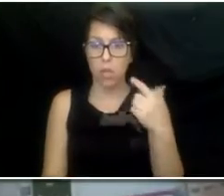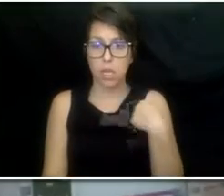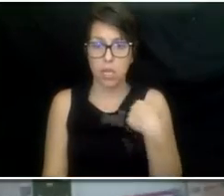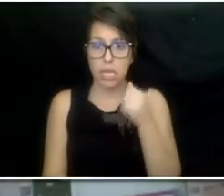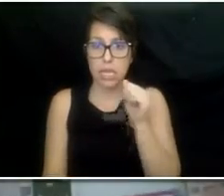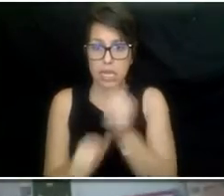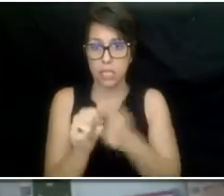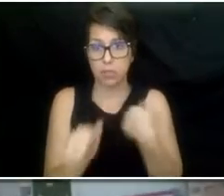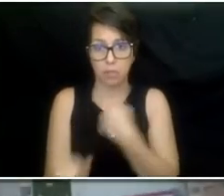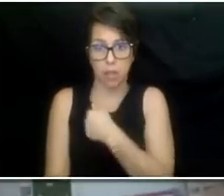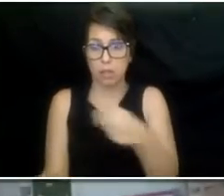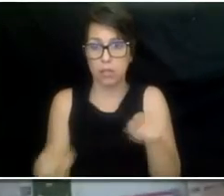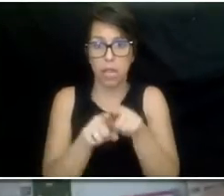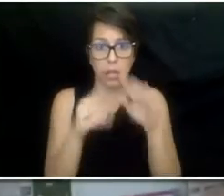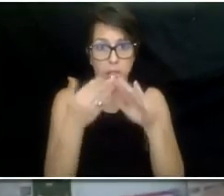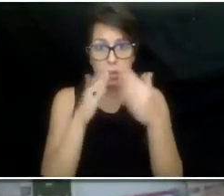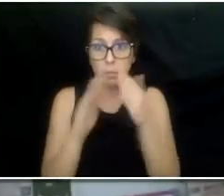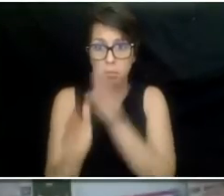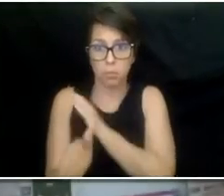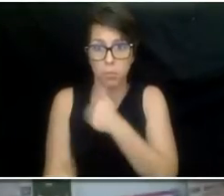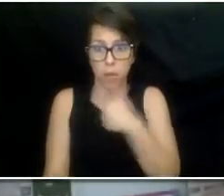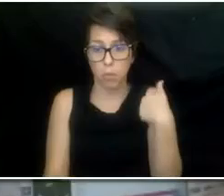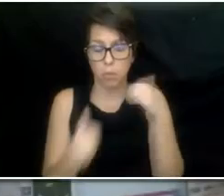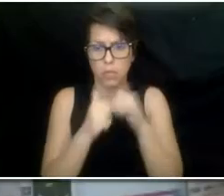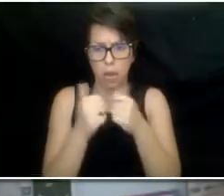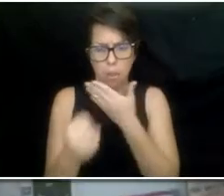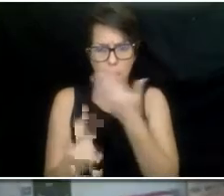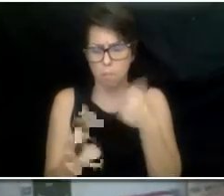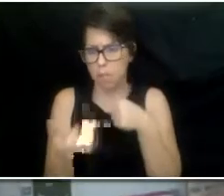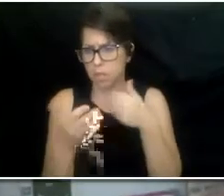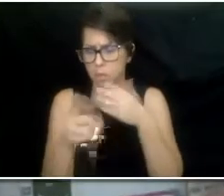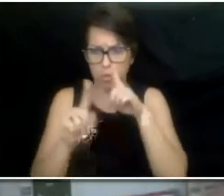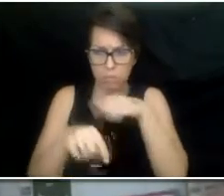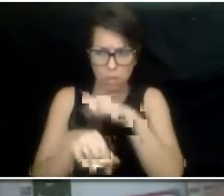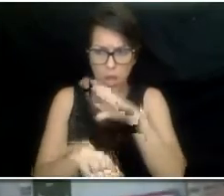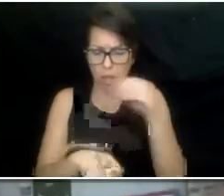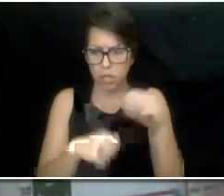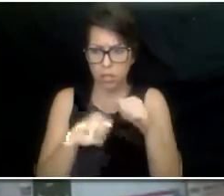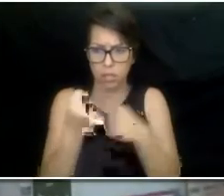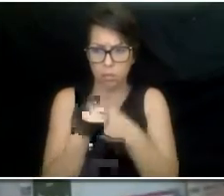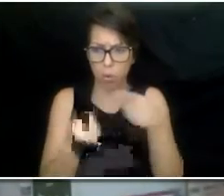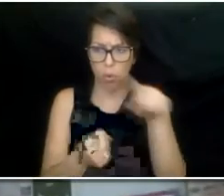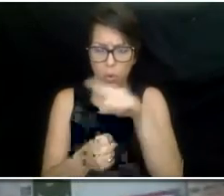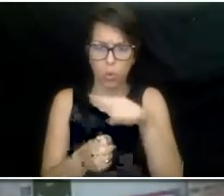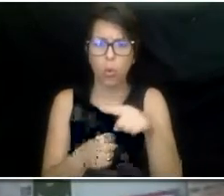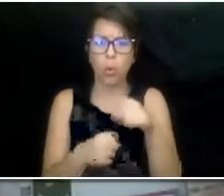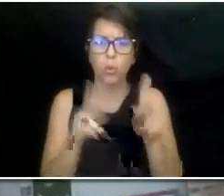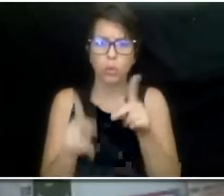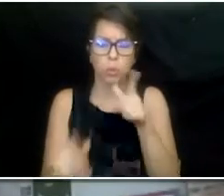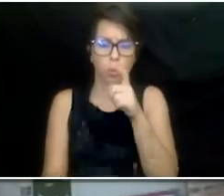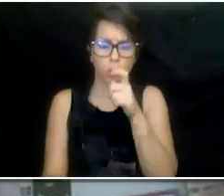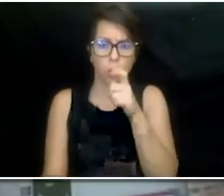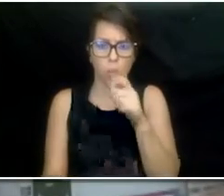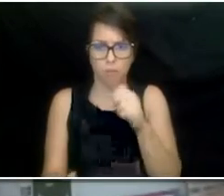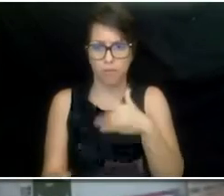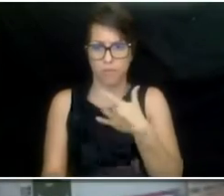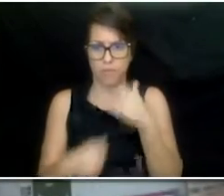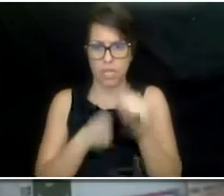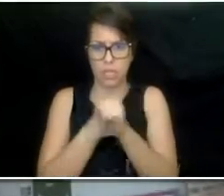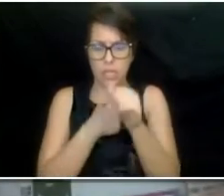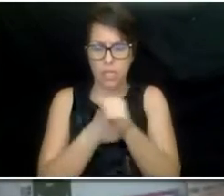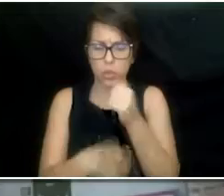HRA for joining us today and we thank many advocacy organizations and service providers who will be